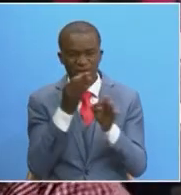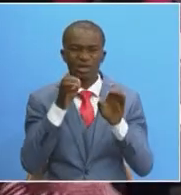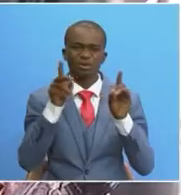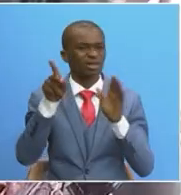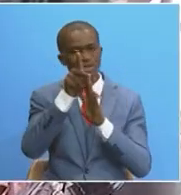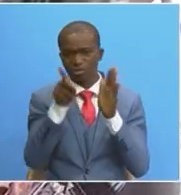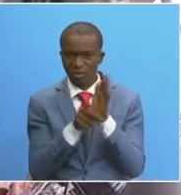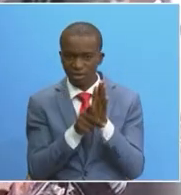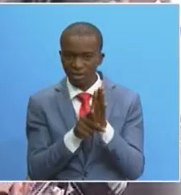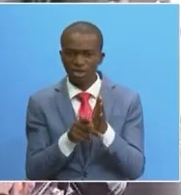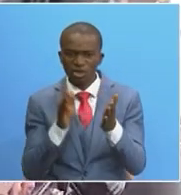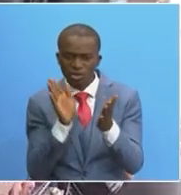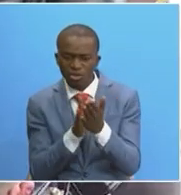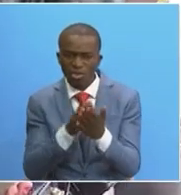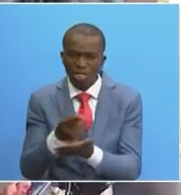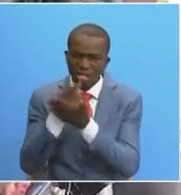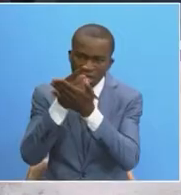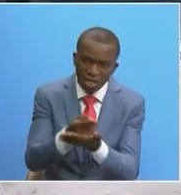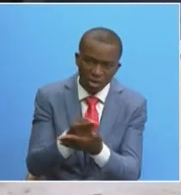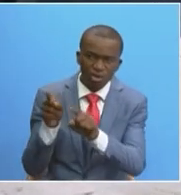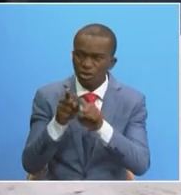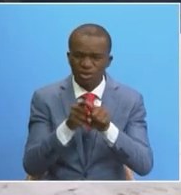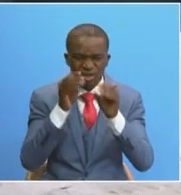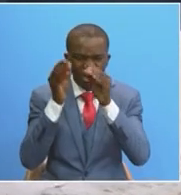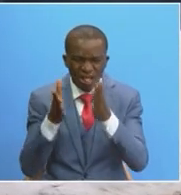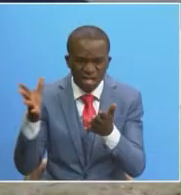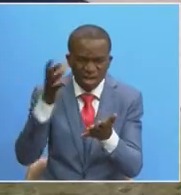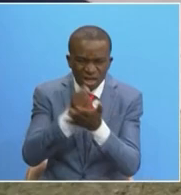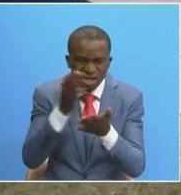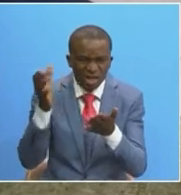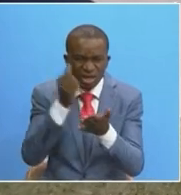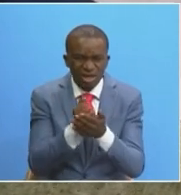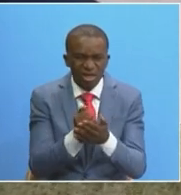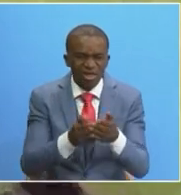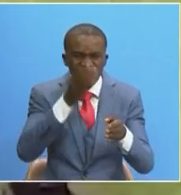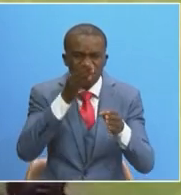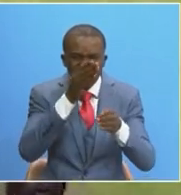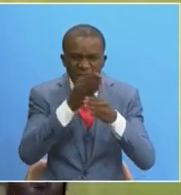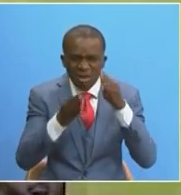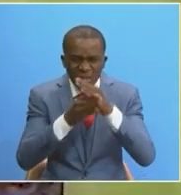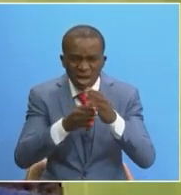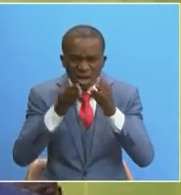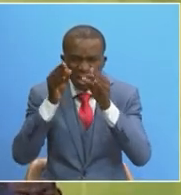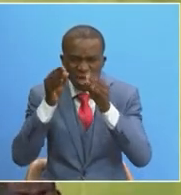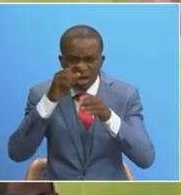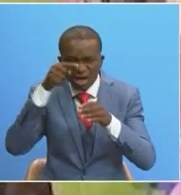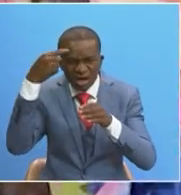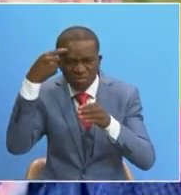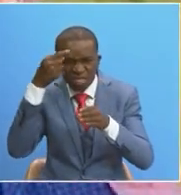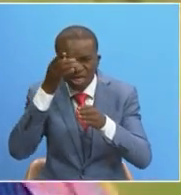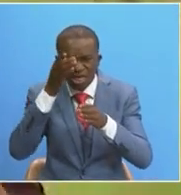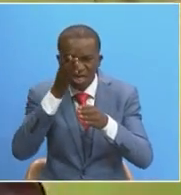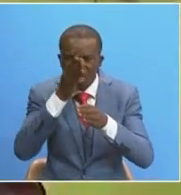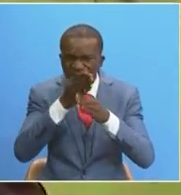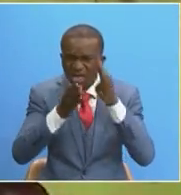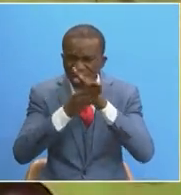policy, school grants, increased teacher recruitment and infrastructure development. In recent years, we have